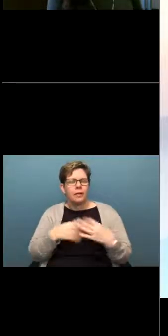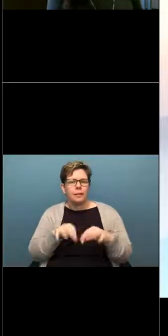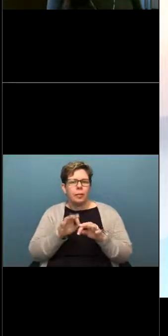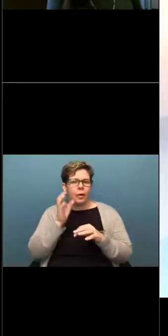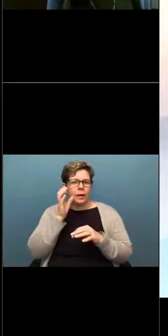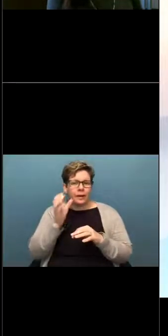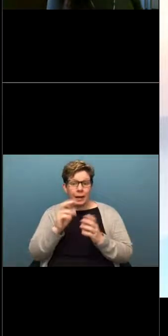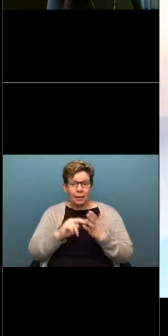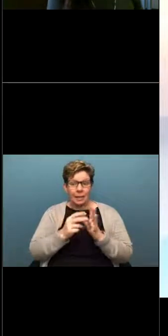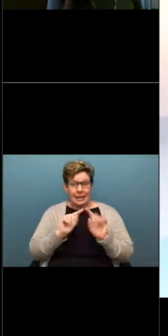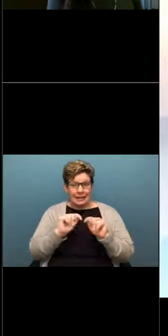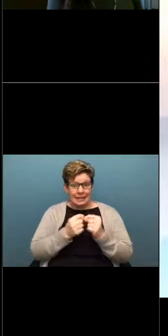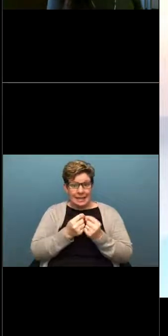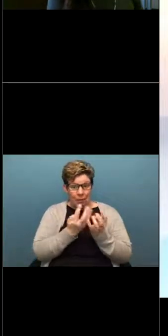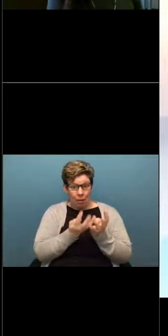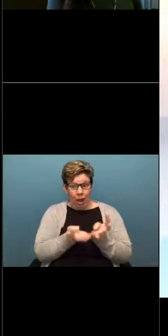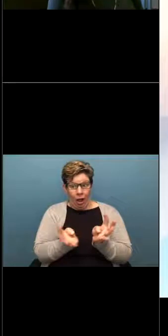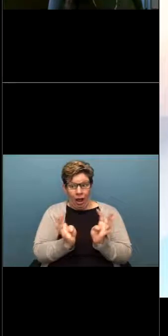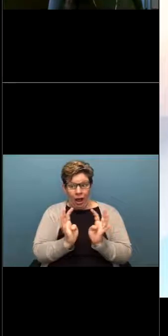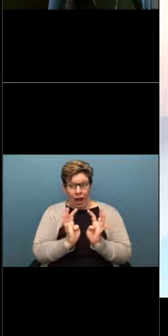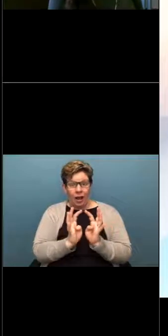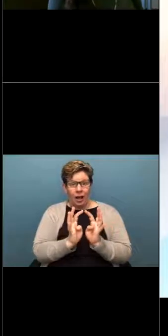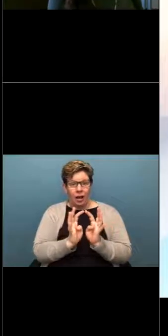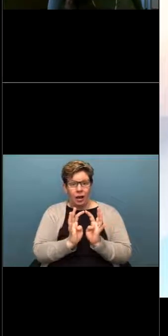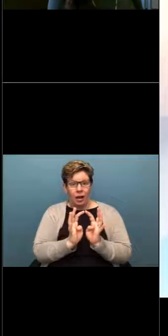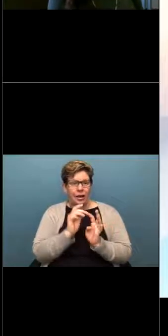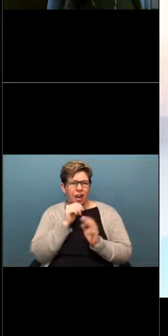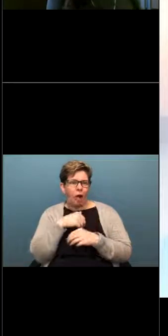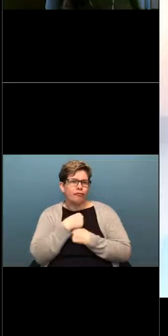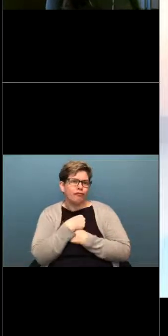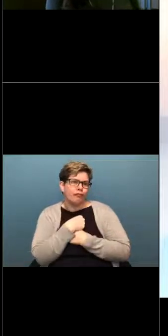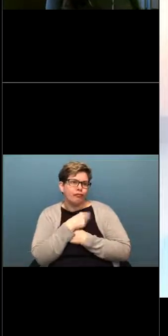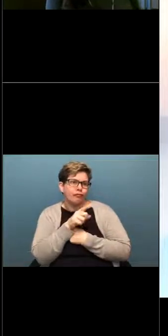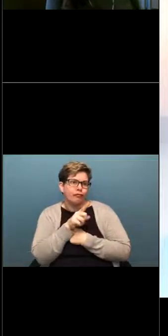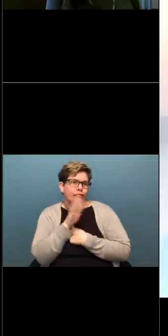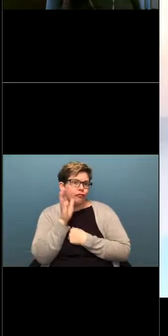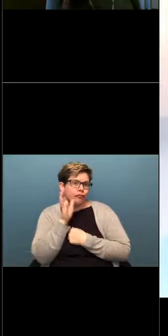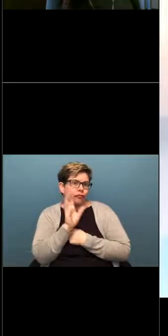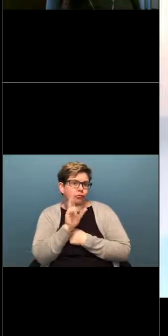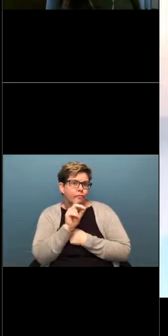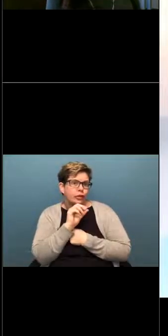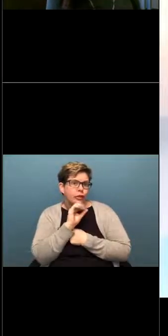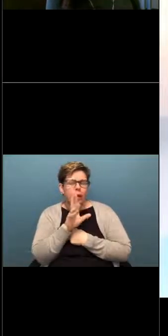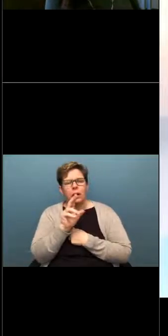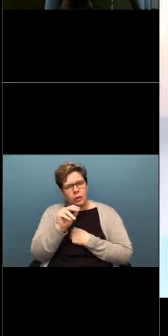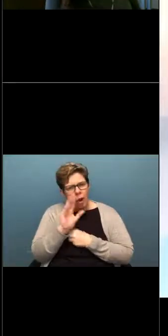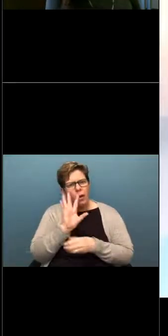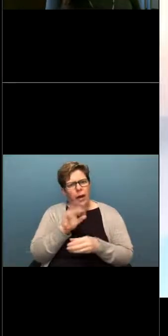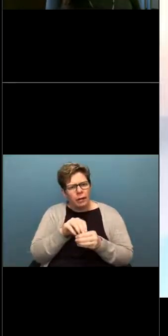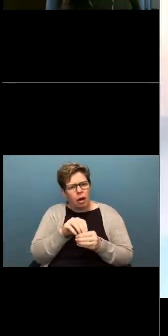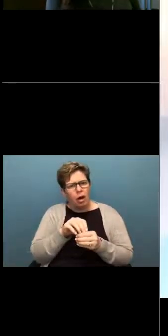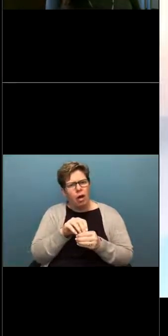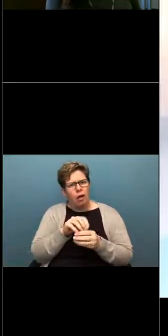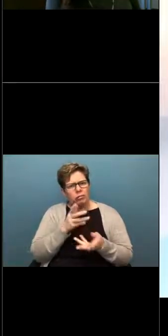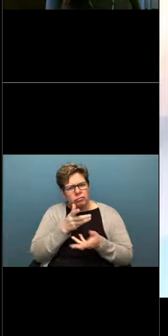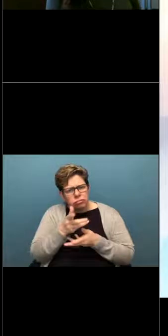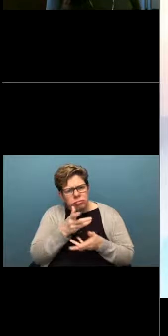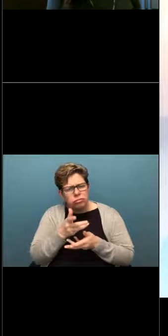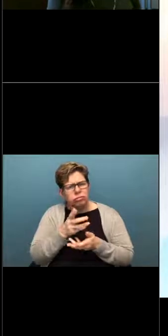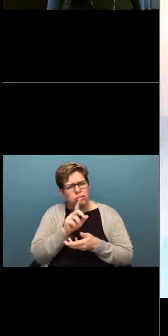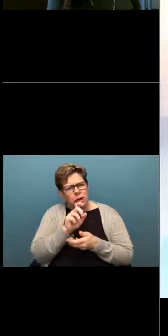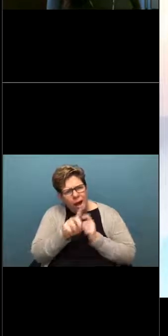on the team, including you, being taking part and being an active member in their care. Patients should be encouraged and